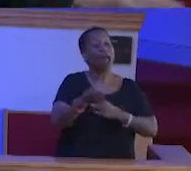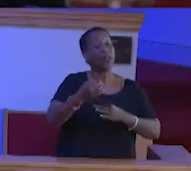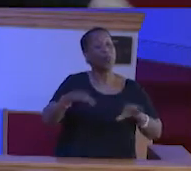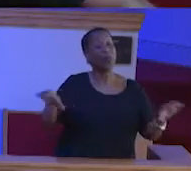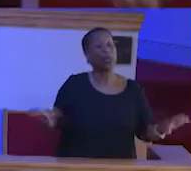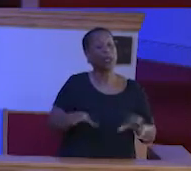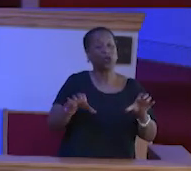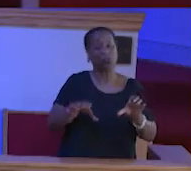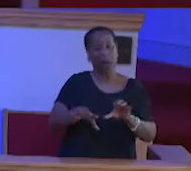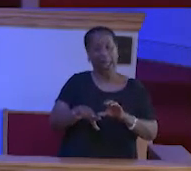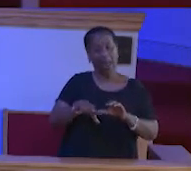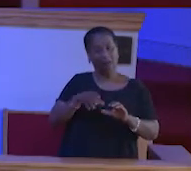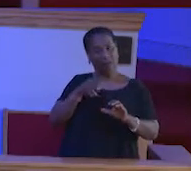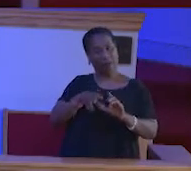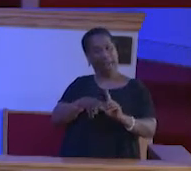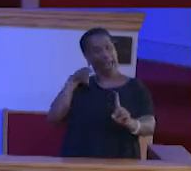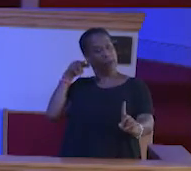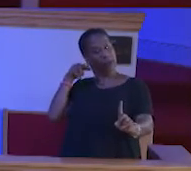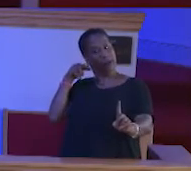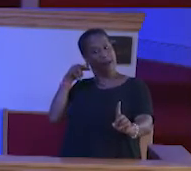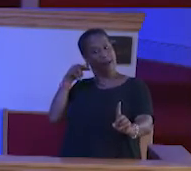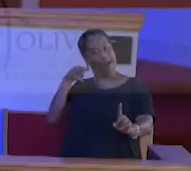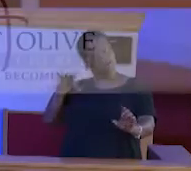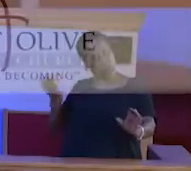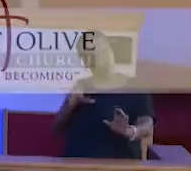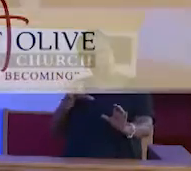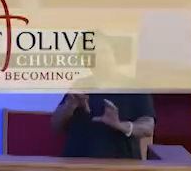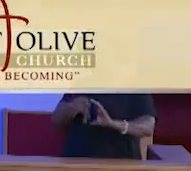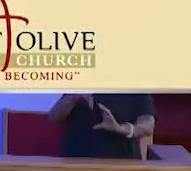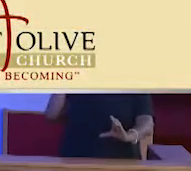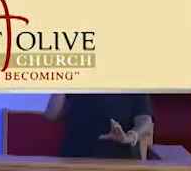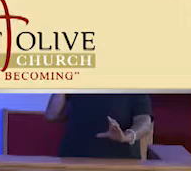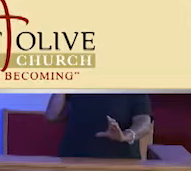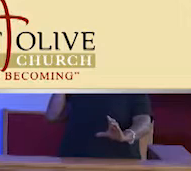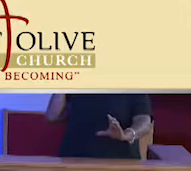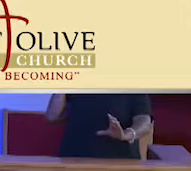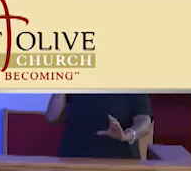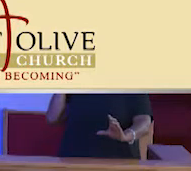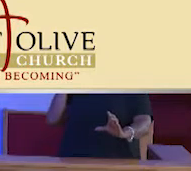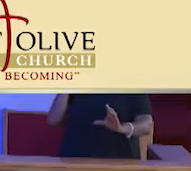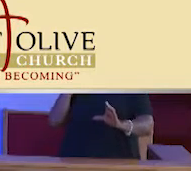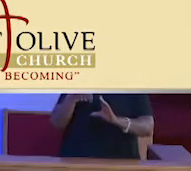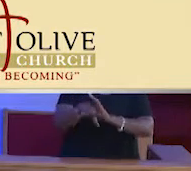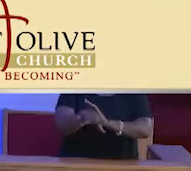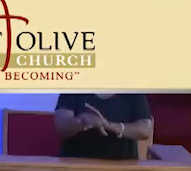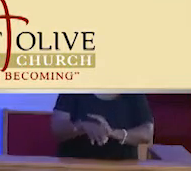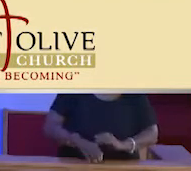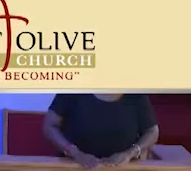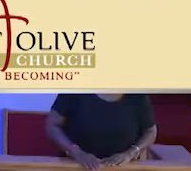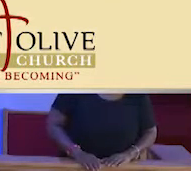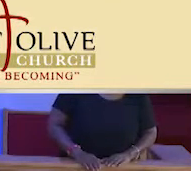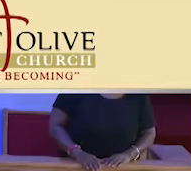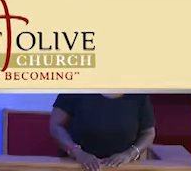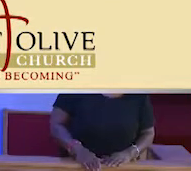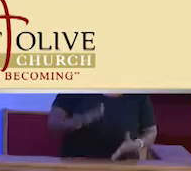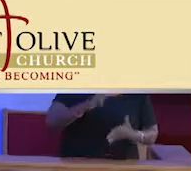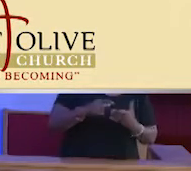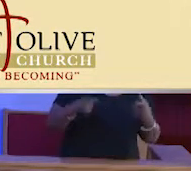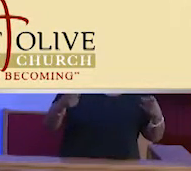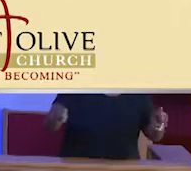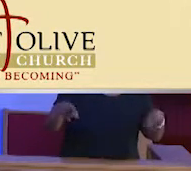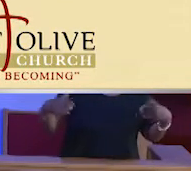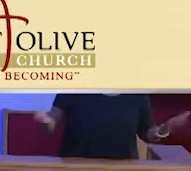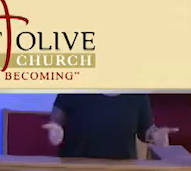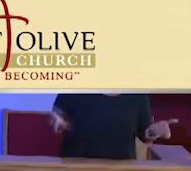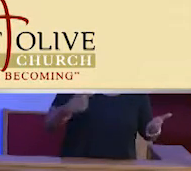it outside in. Right. That's what's taking place here.